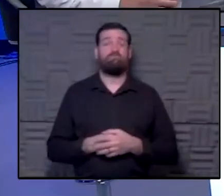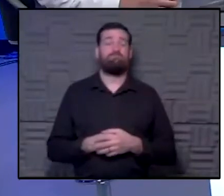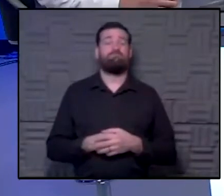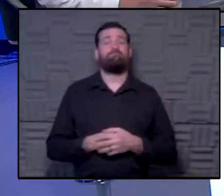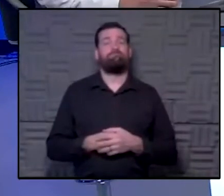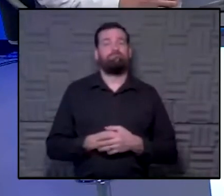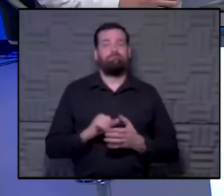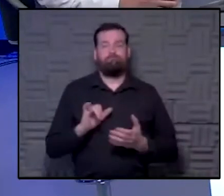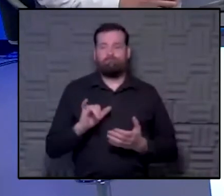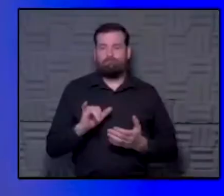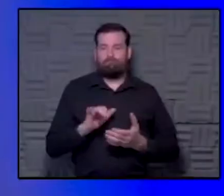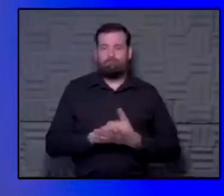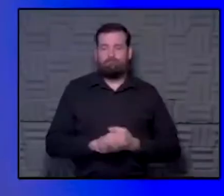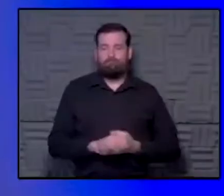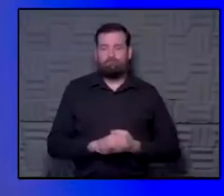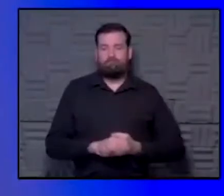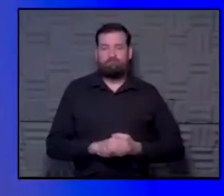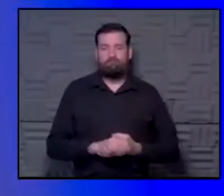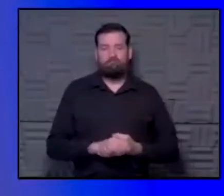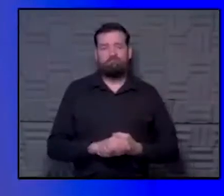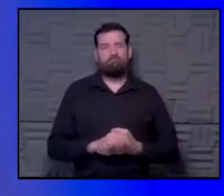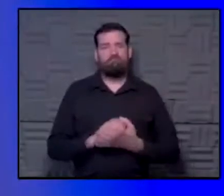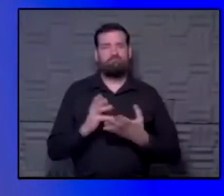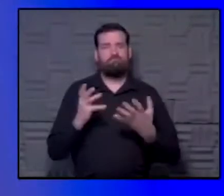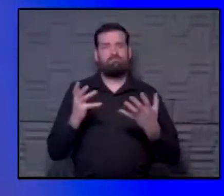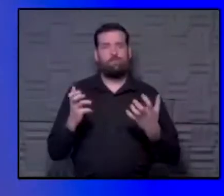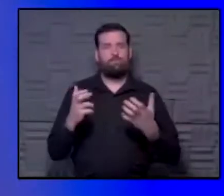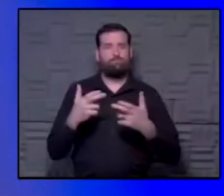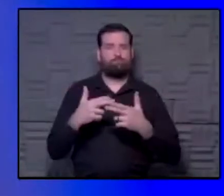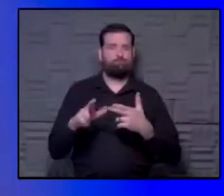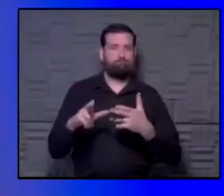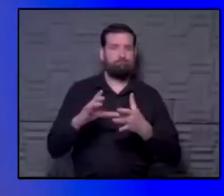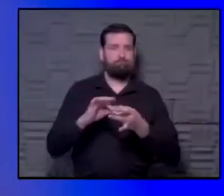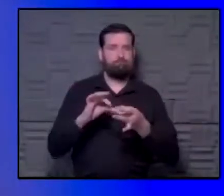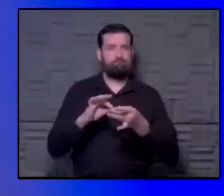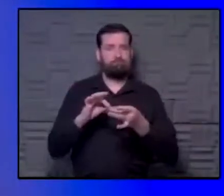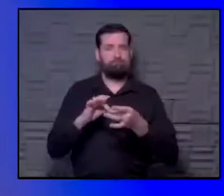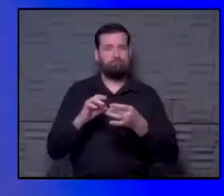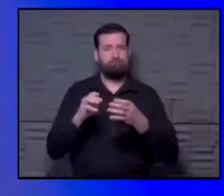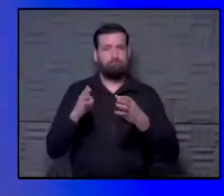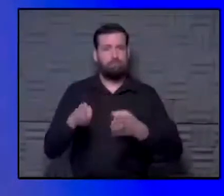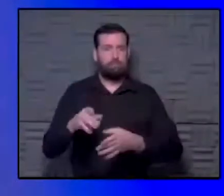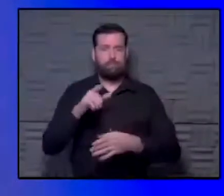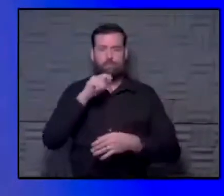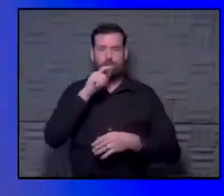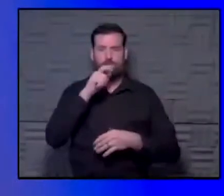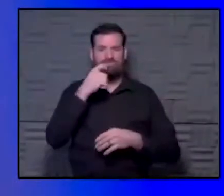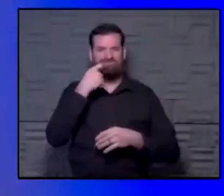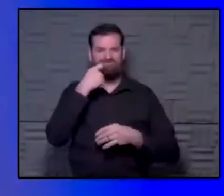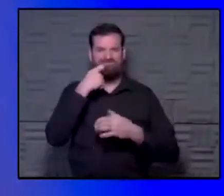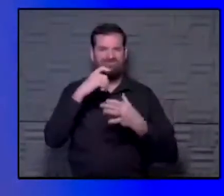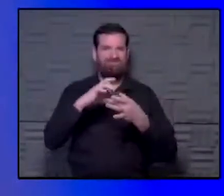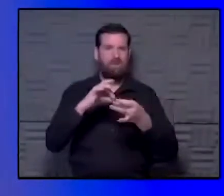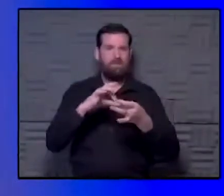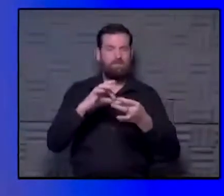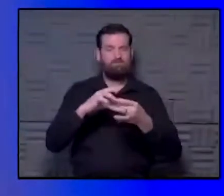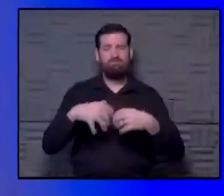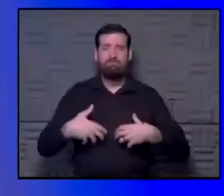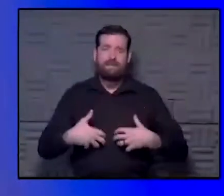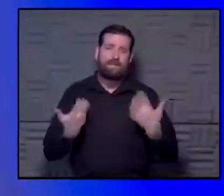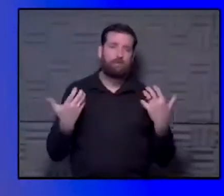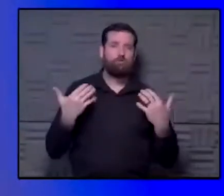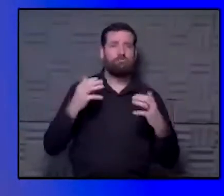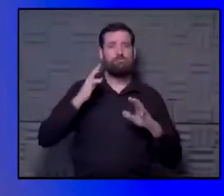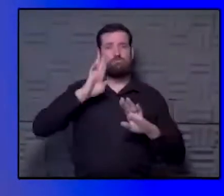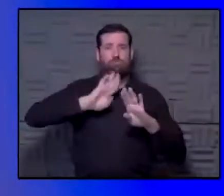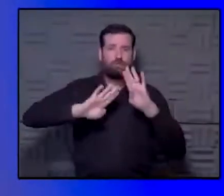Final thoughts. I wanted to quickly touch on the person who just commented about the anger and the